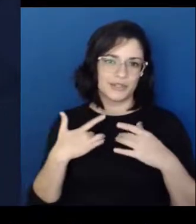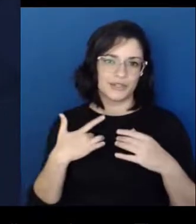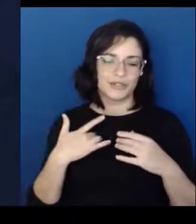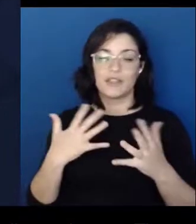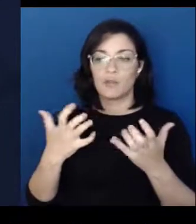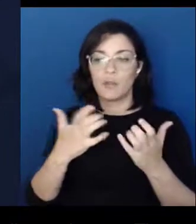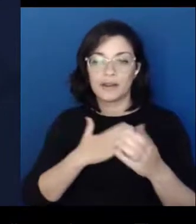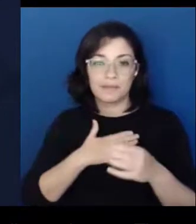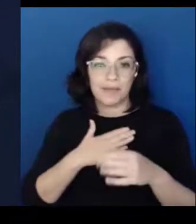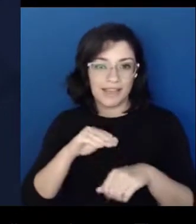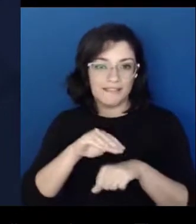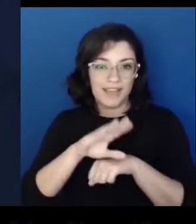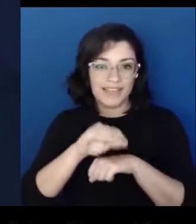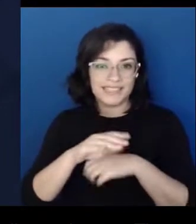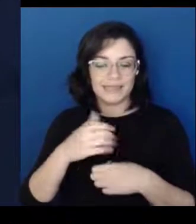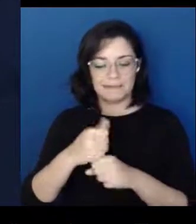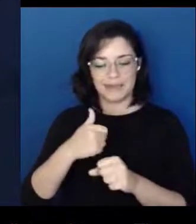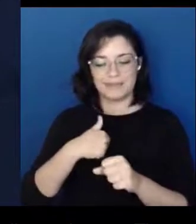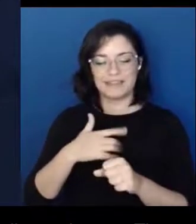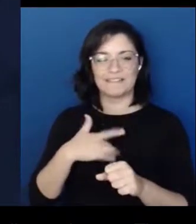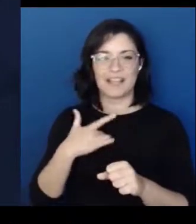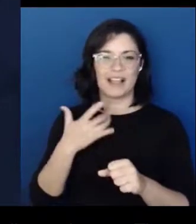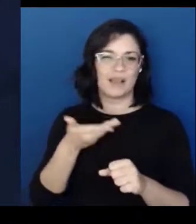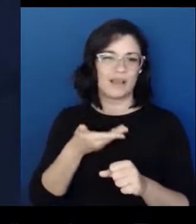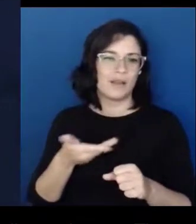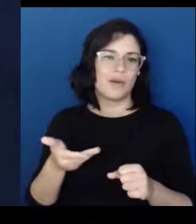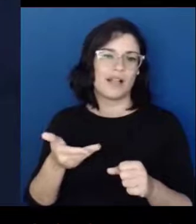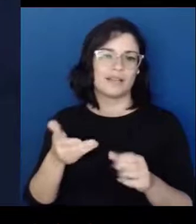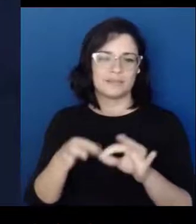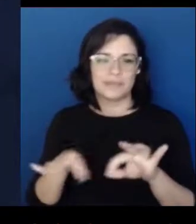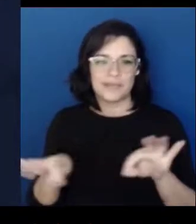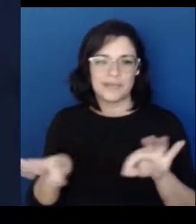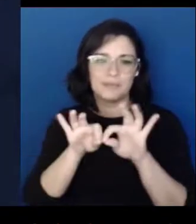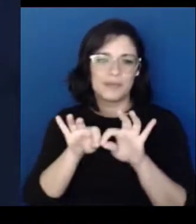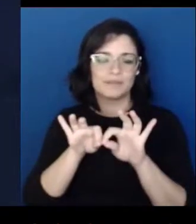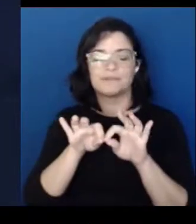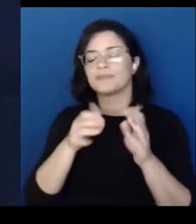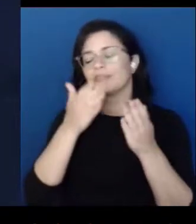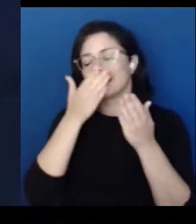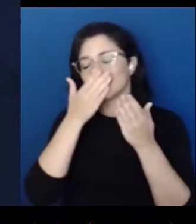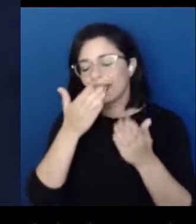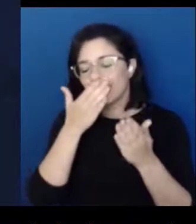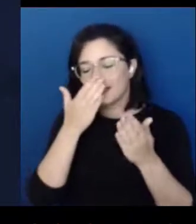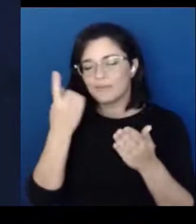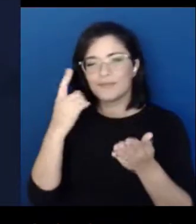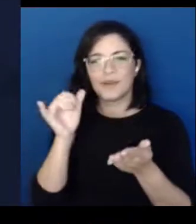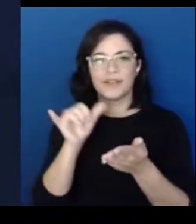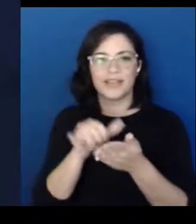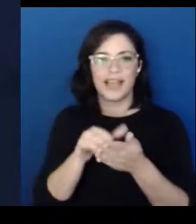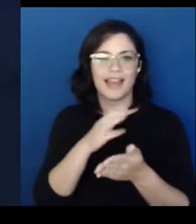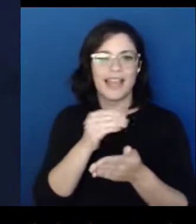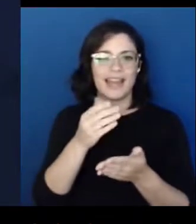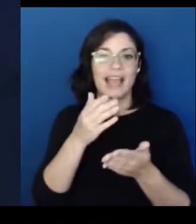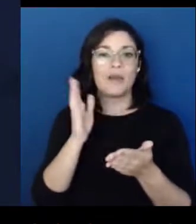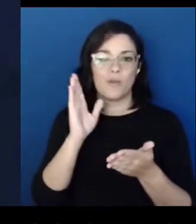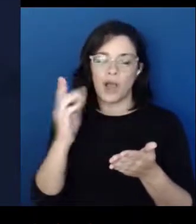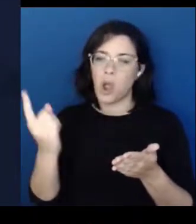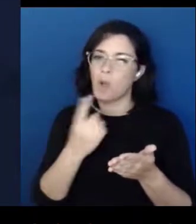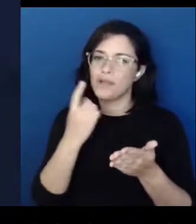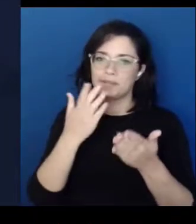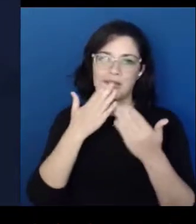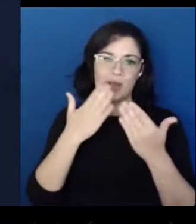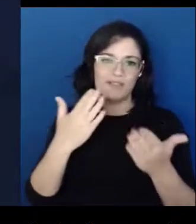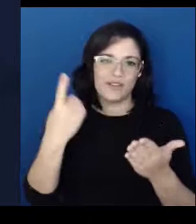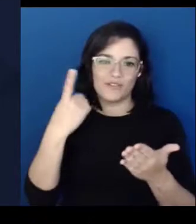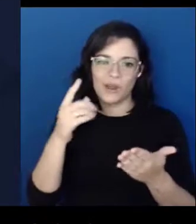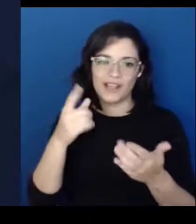feel welcome and important. I thank them for that, and I will always be grateful for them for this